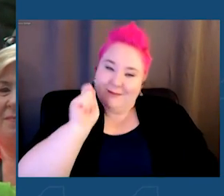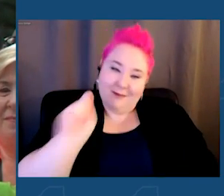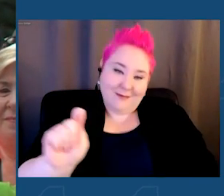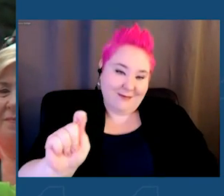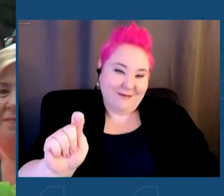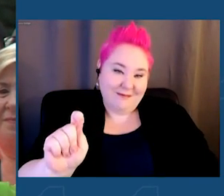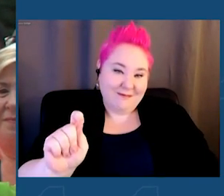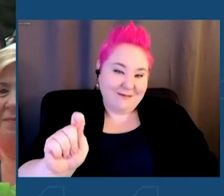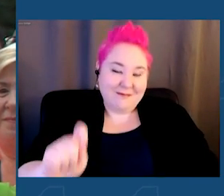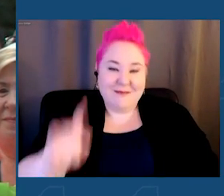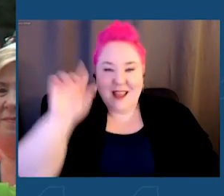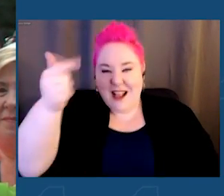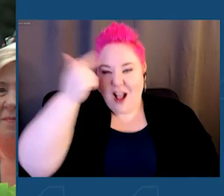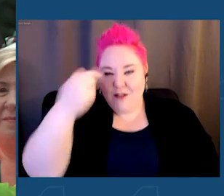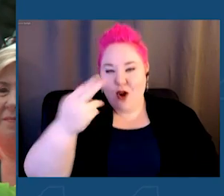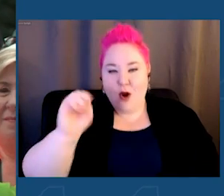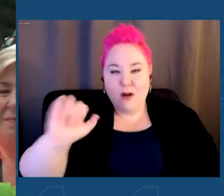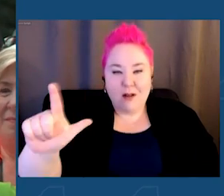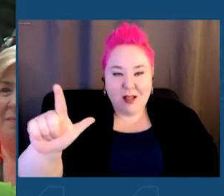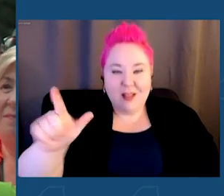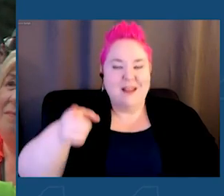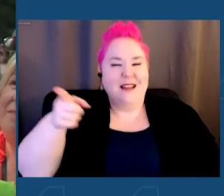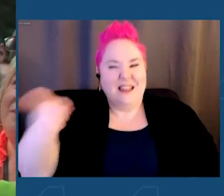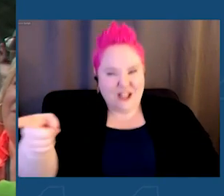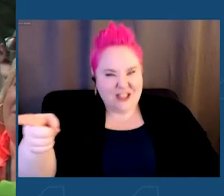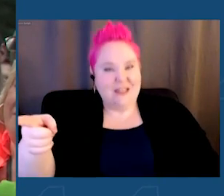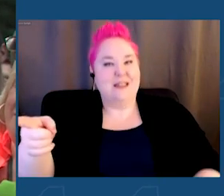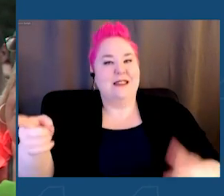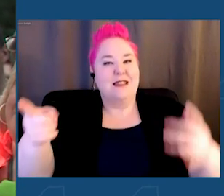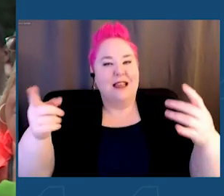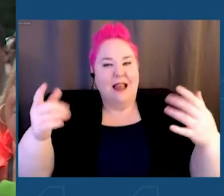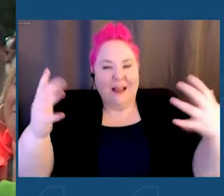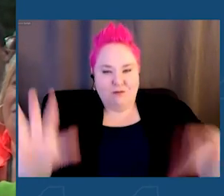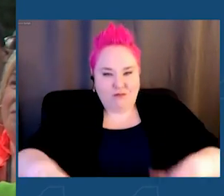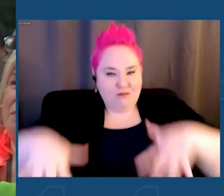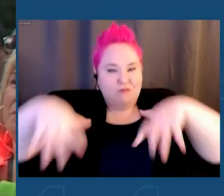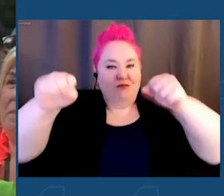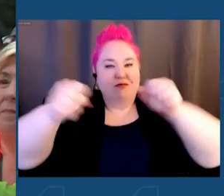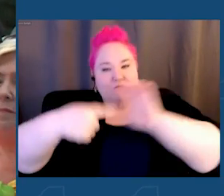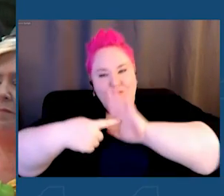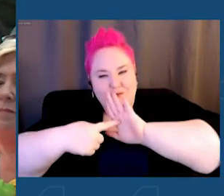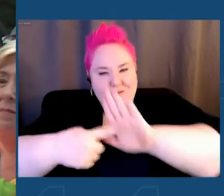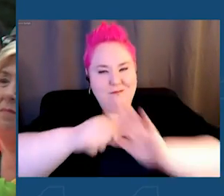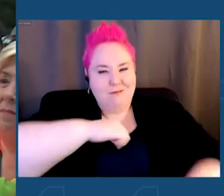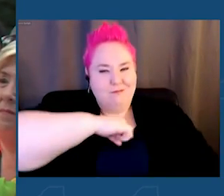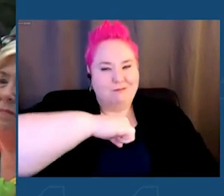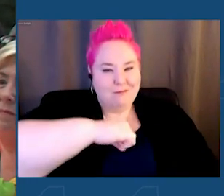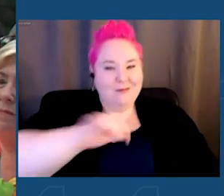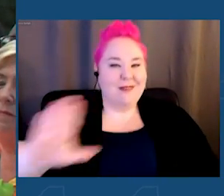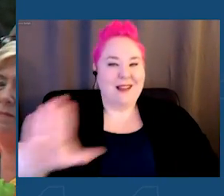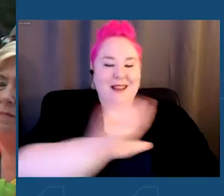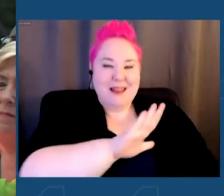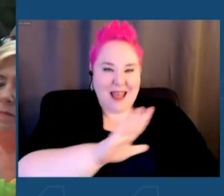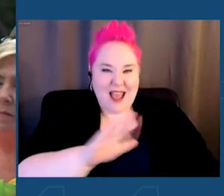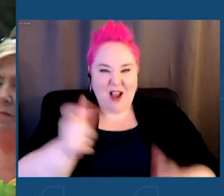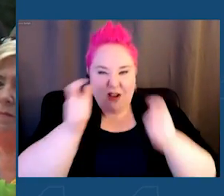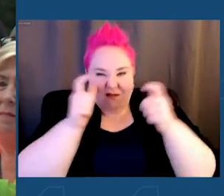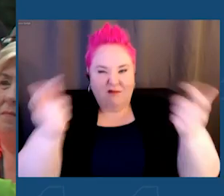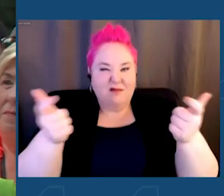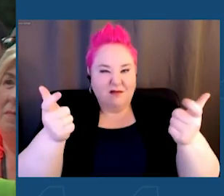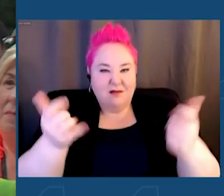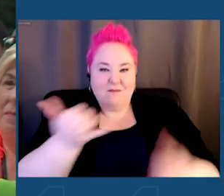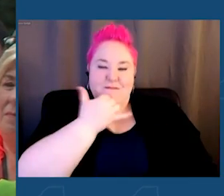Governor Hochul is taking a stand against their bigotry. She is here at the beginning of the New York Pride